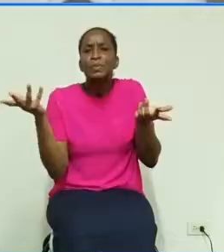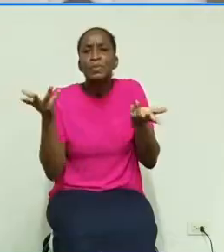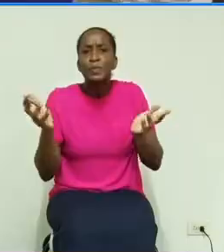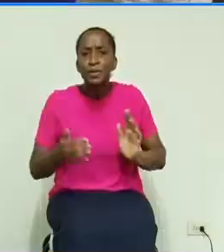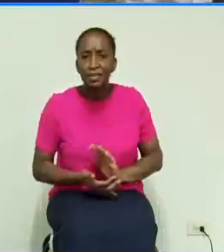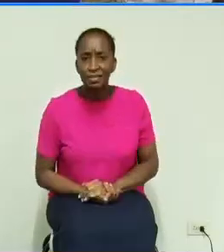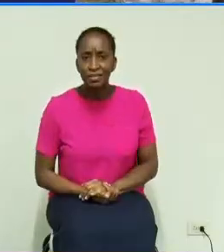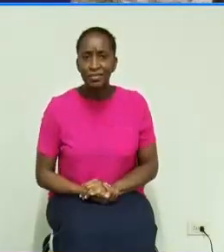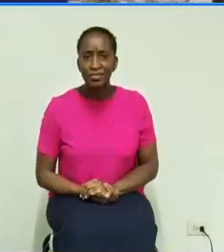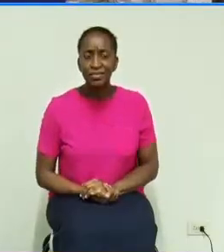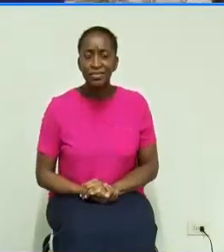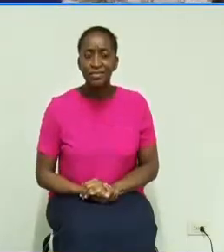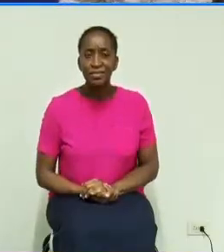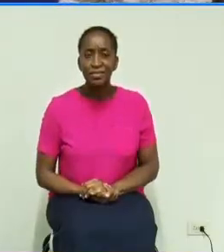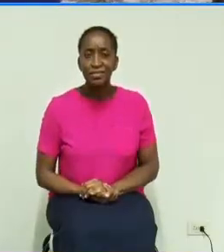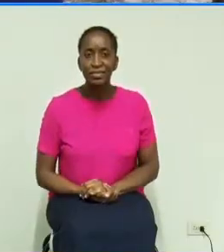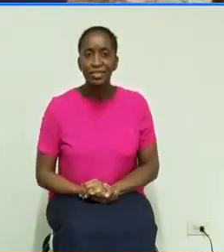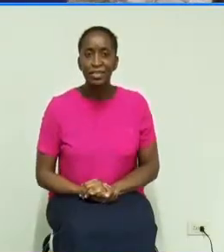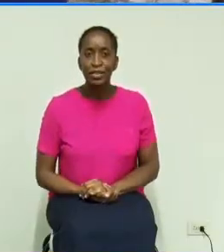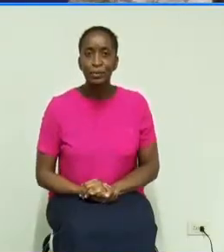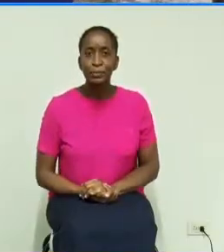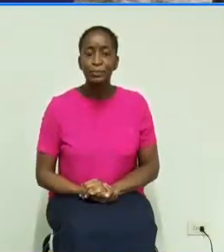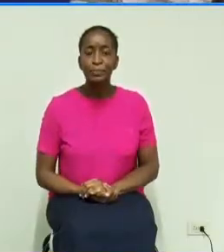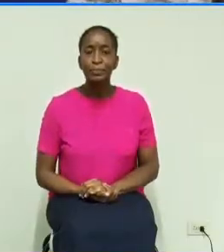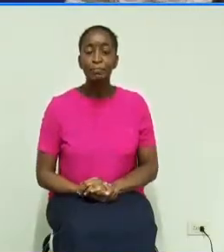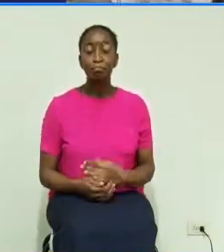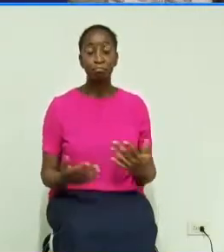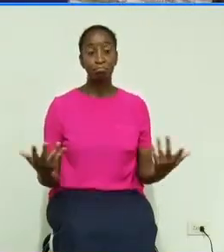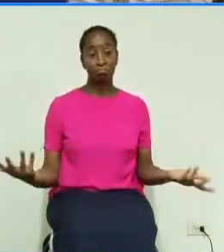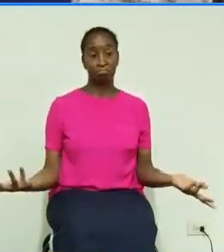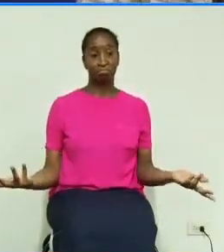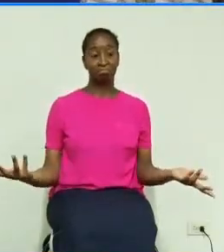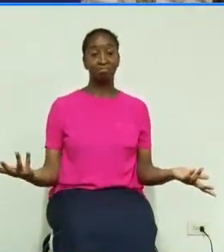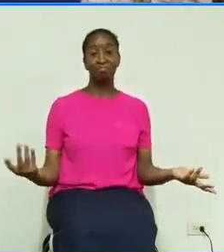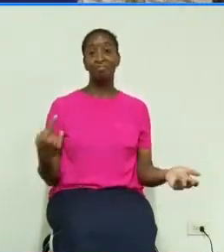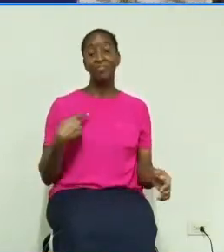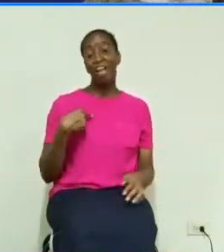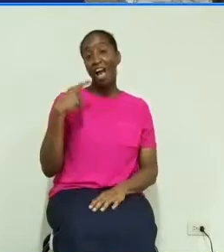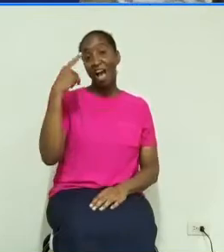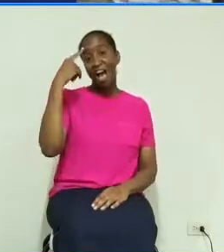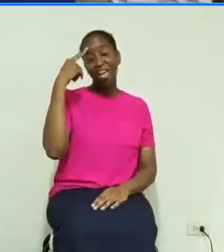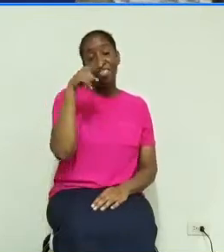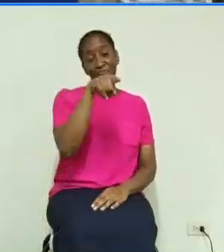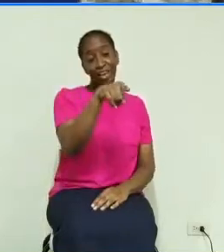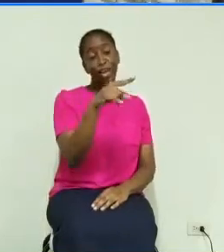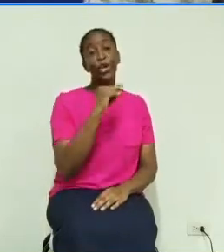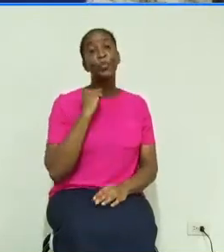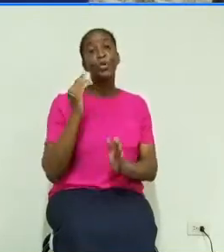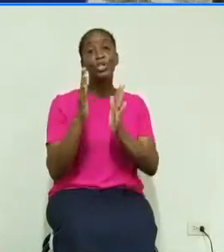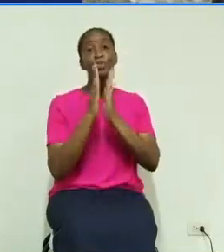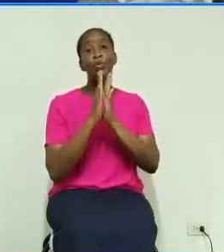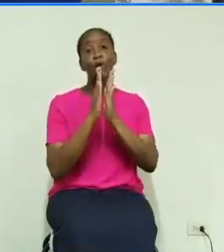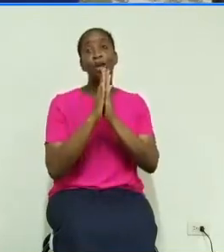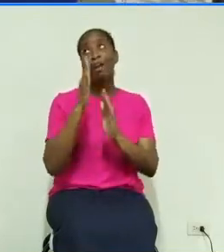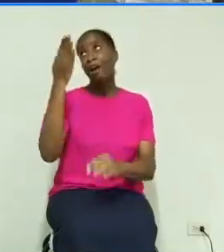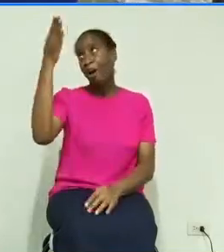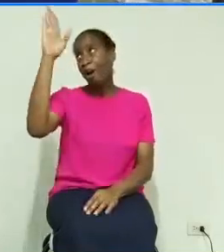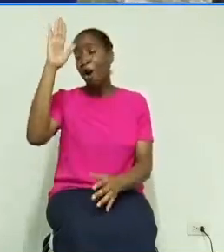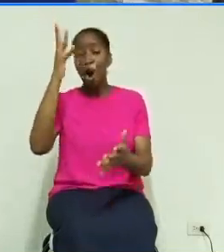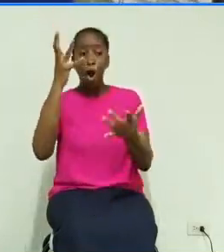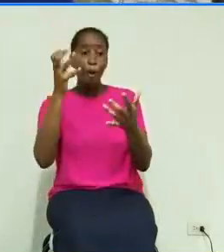So, I think that God would want his work rewarded. But do it have to be